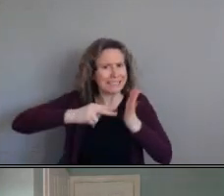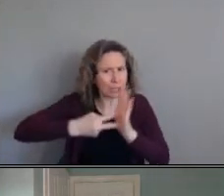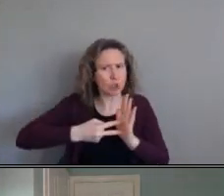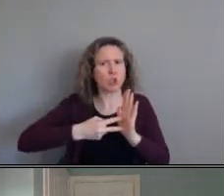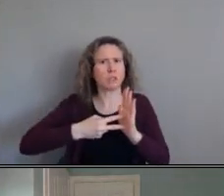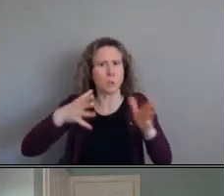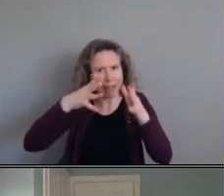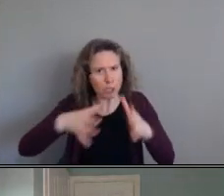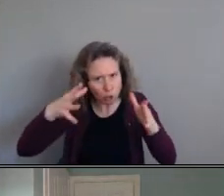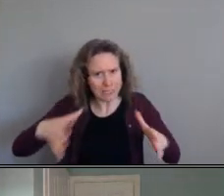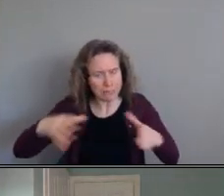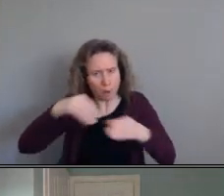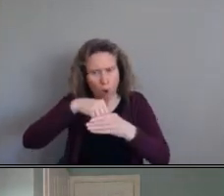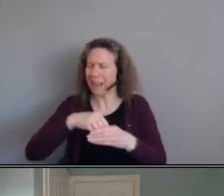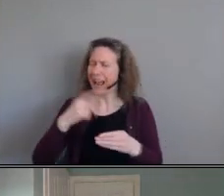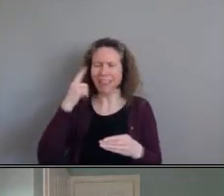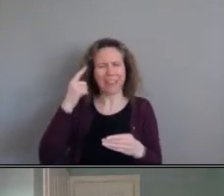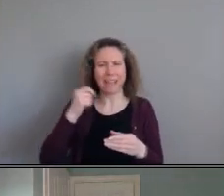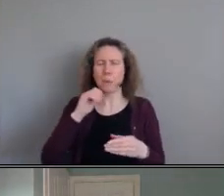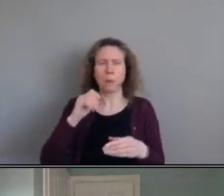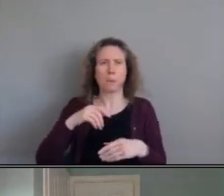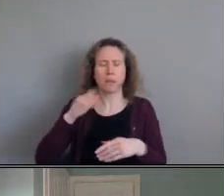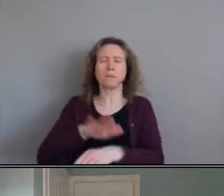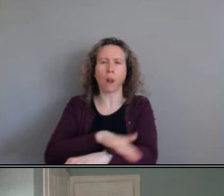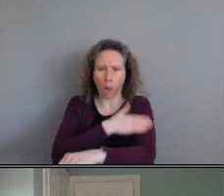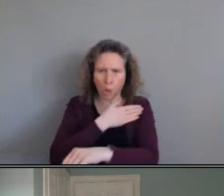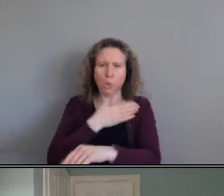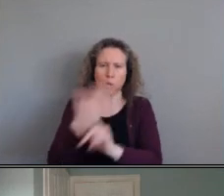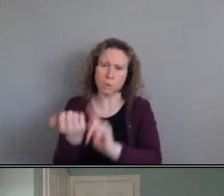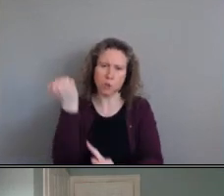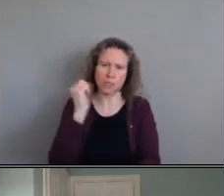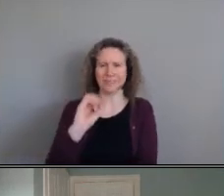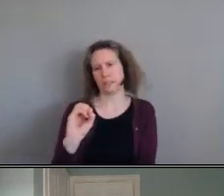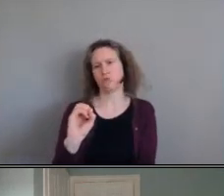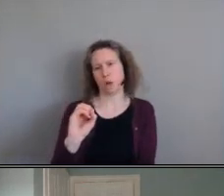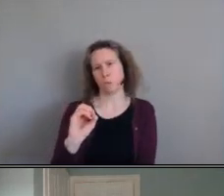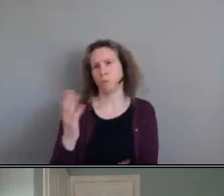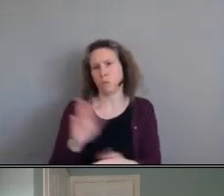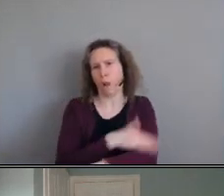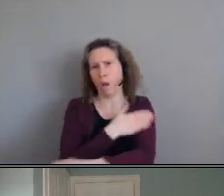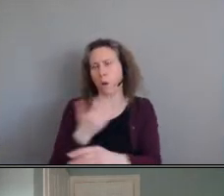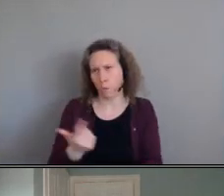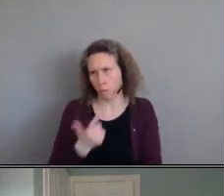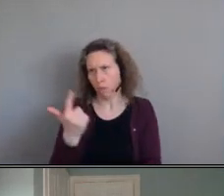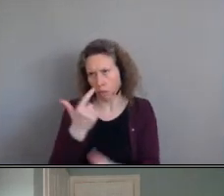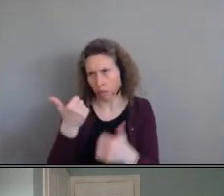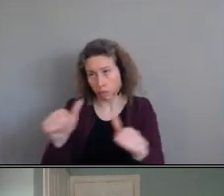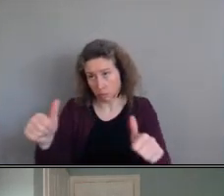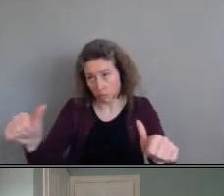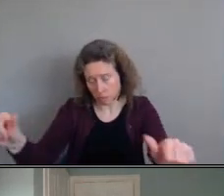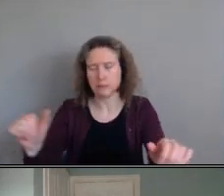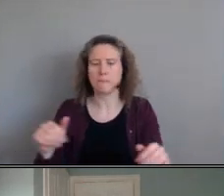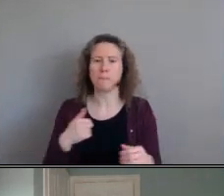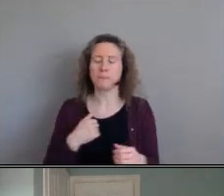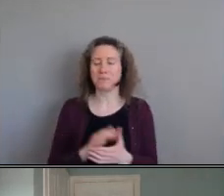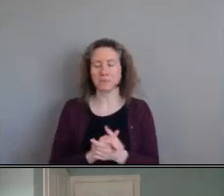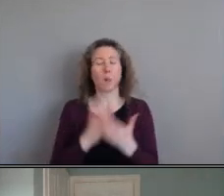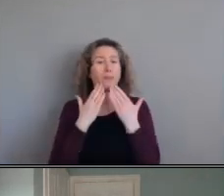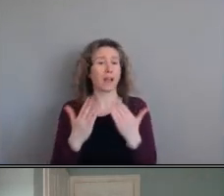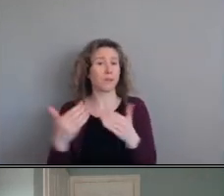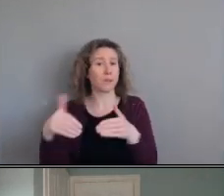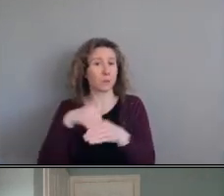long road to get that down to zero. Fantastic. Well, thank you all for joining us. One thing we've clearly identified here